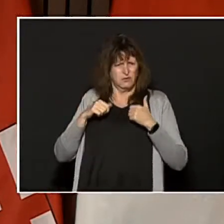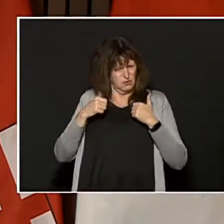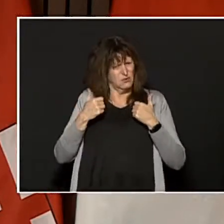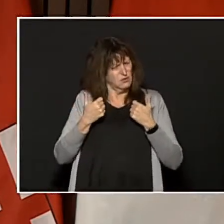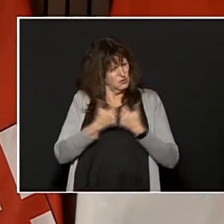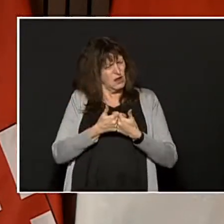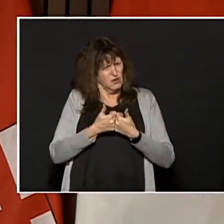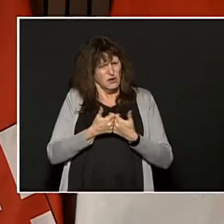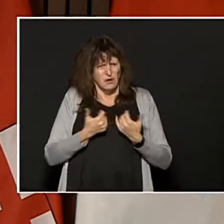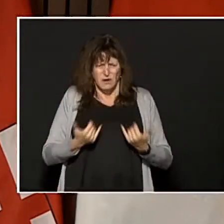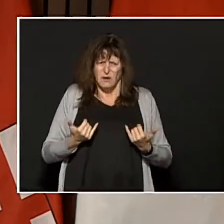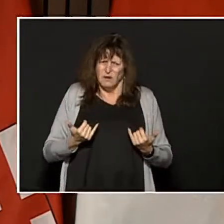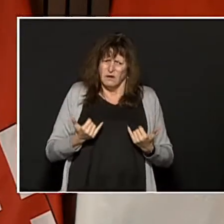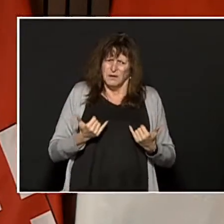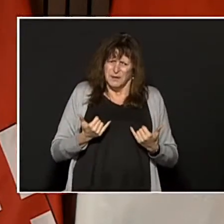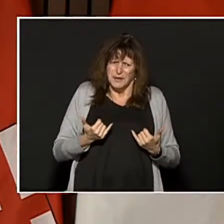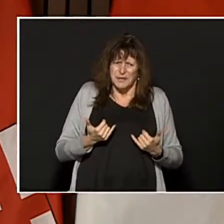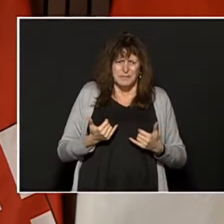with a crest in the case numbers.